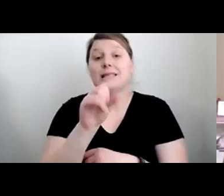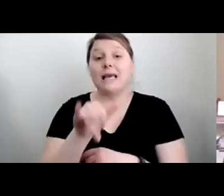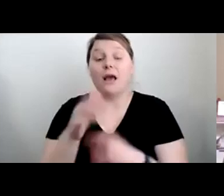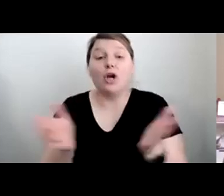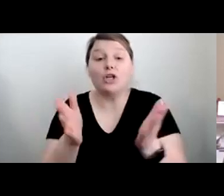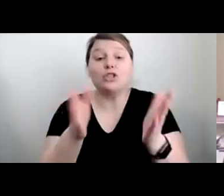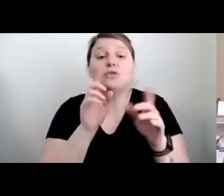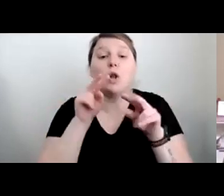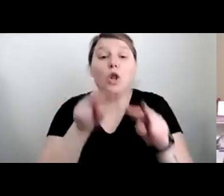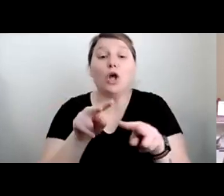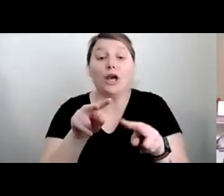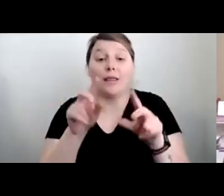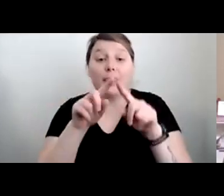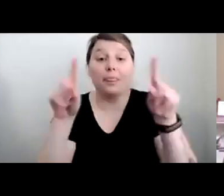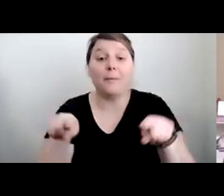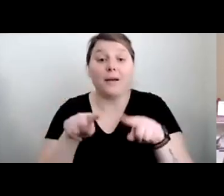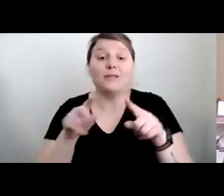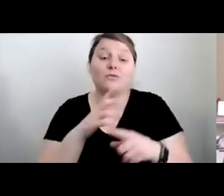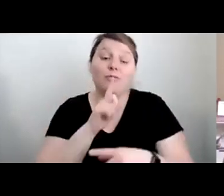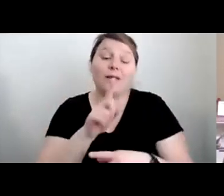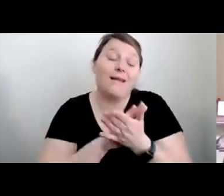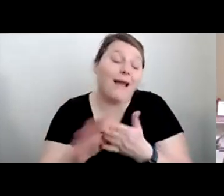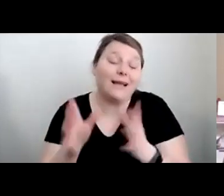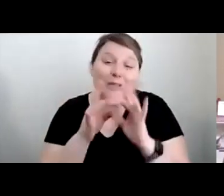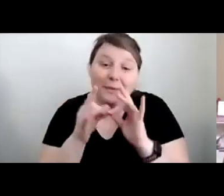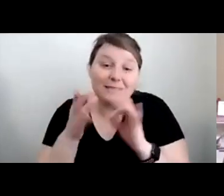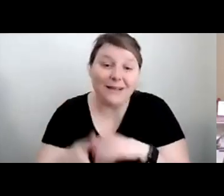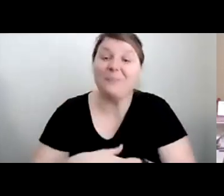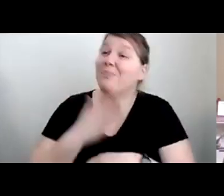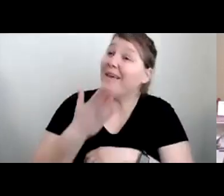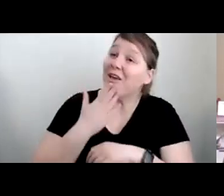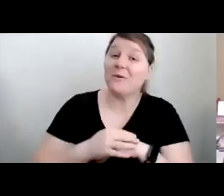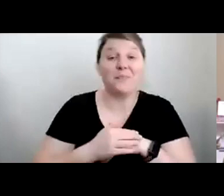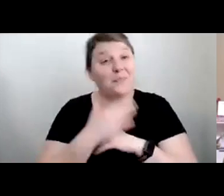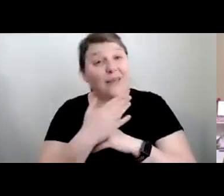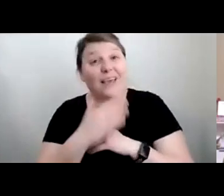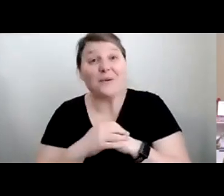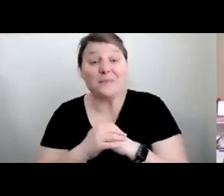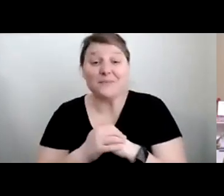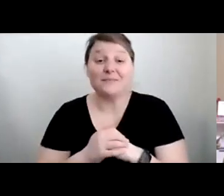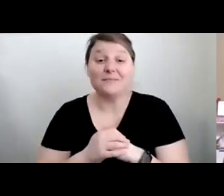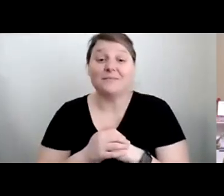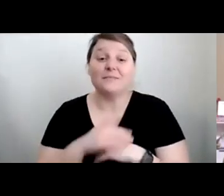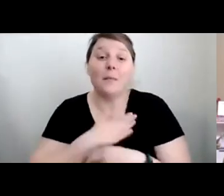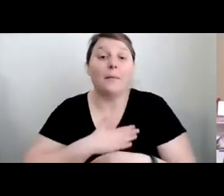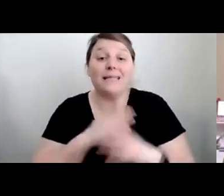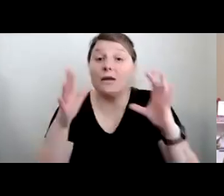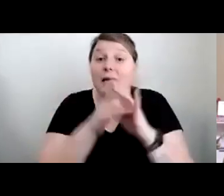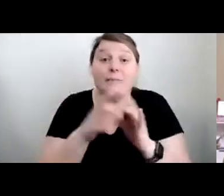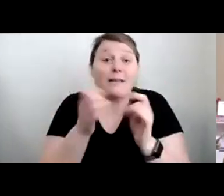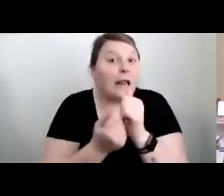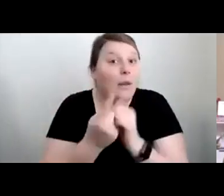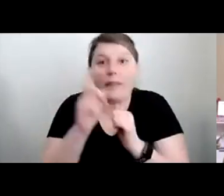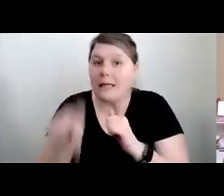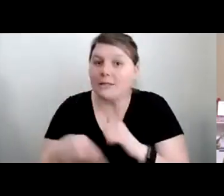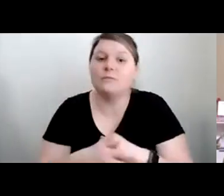nice comments in there. Oh, great. Okay. Well, thank you. Thank you. Yes, please connect me with anybody that needs to be connected. Yes,